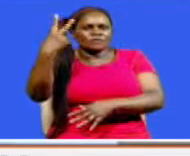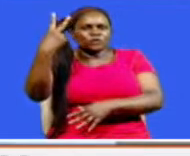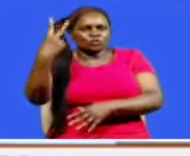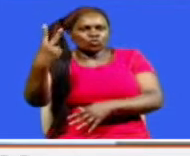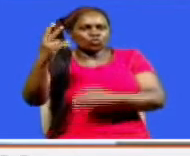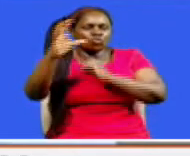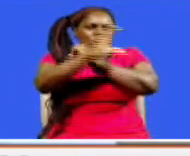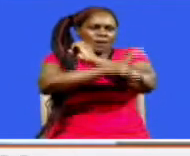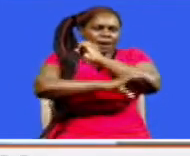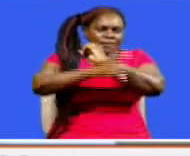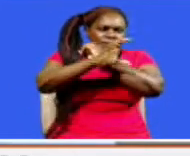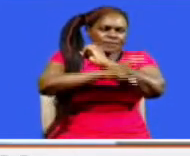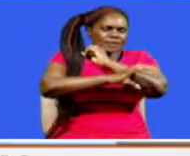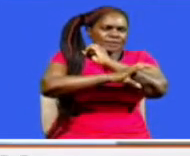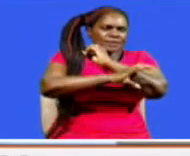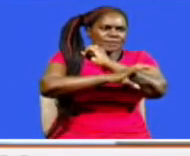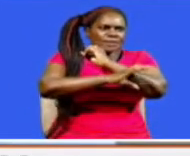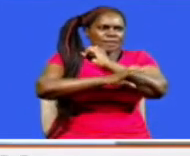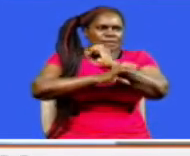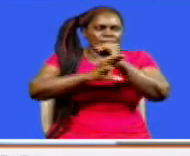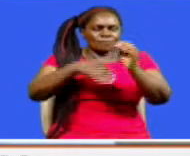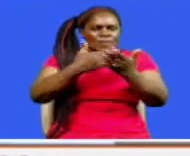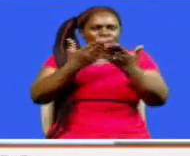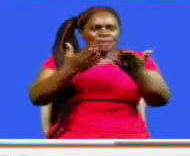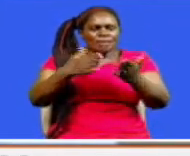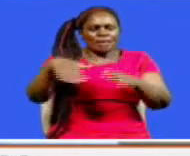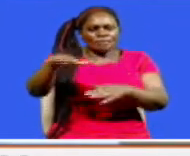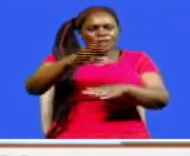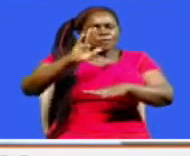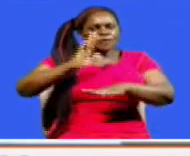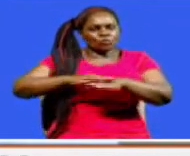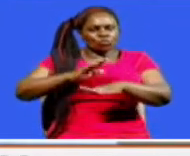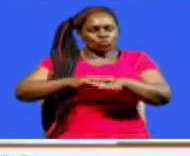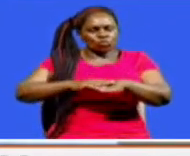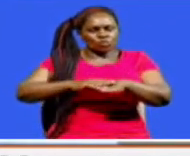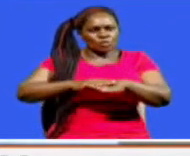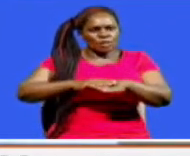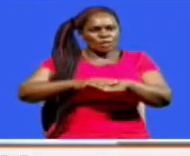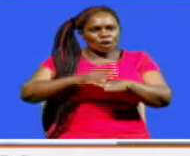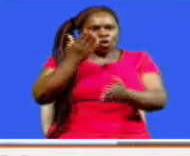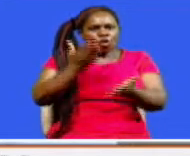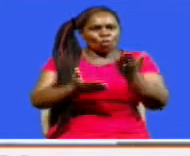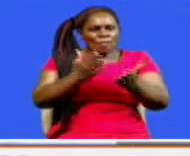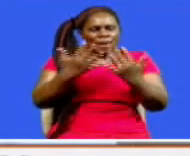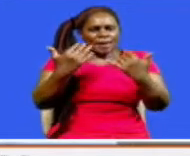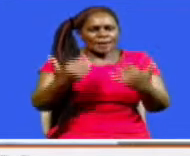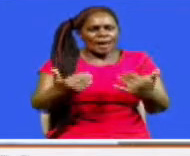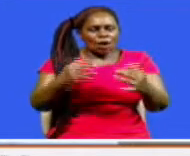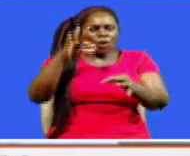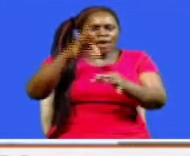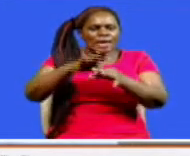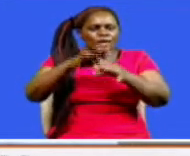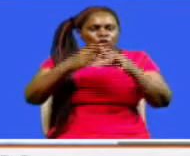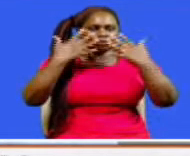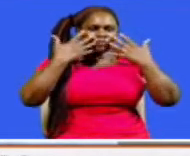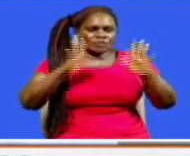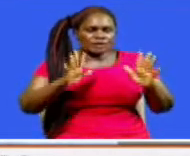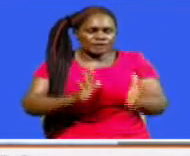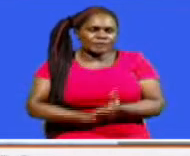countries. The atmosphere in the country is very welcoming, considering the fact that we are past the election